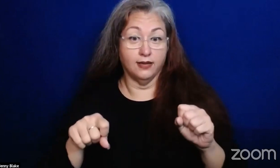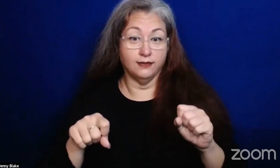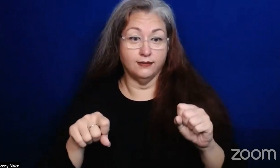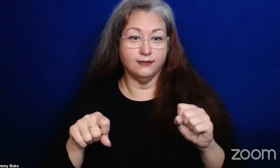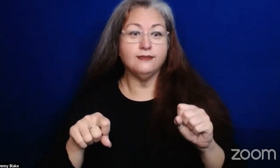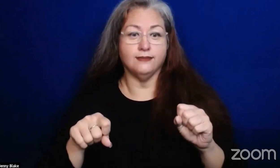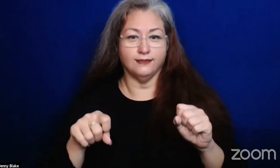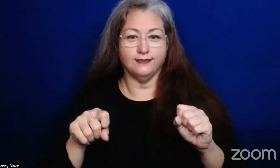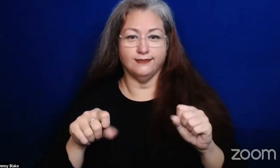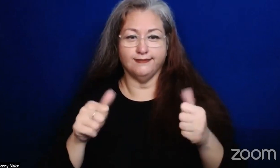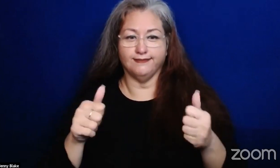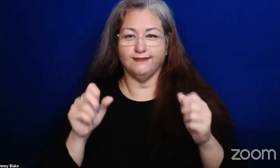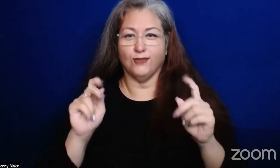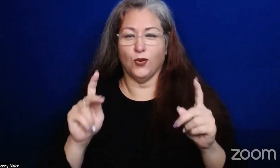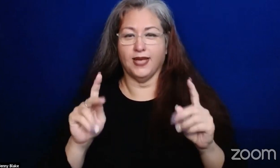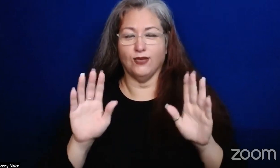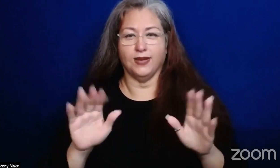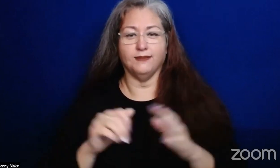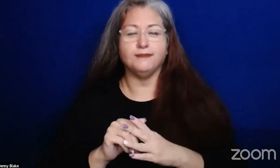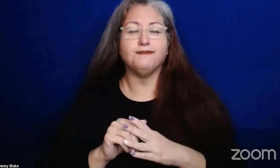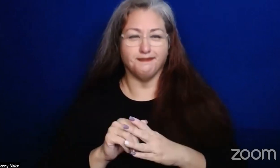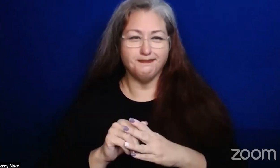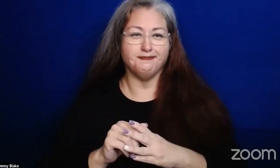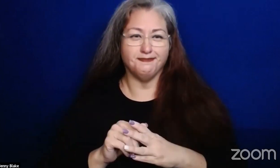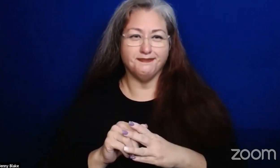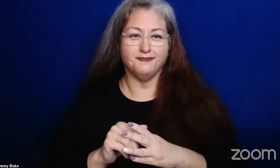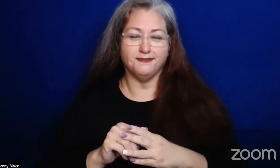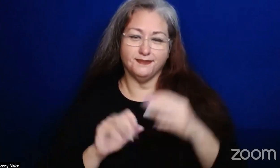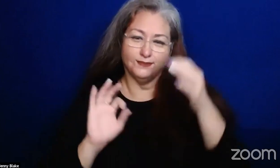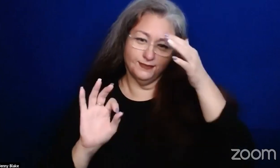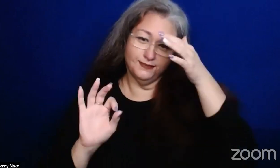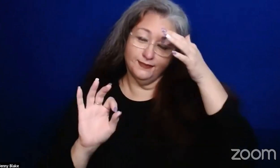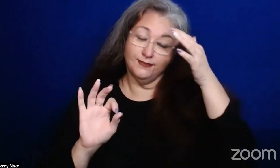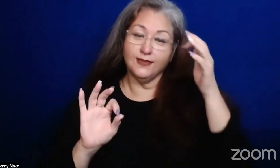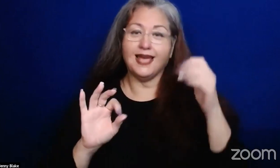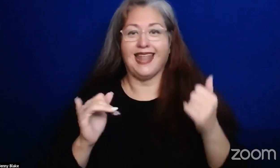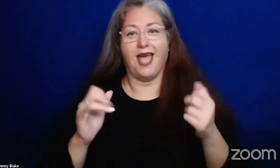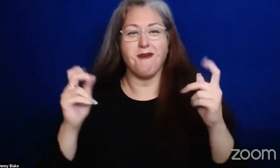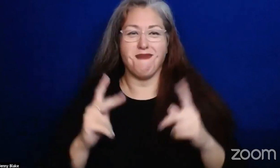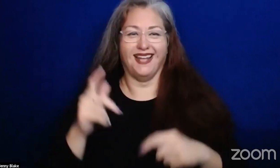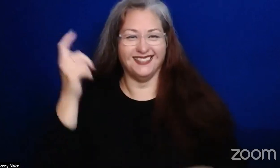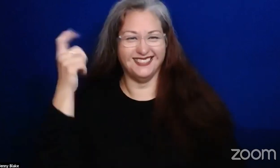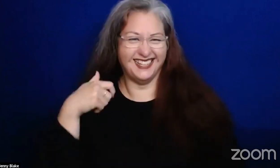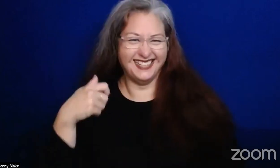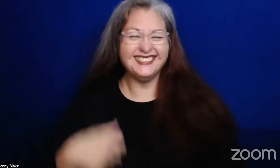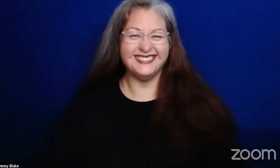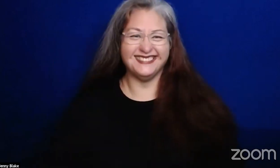Yes, I can see her. Okay, great, great. We got you back, Jenny.